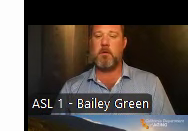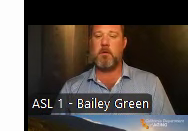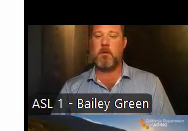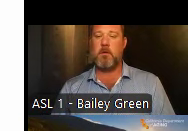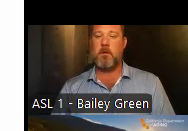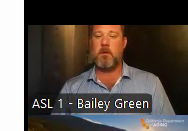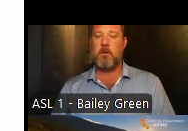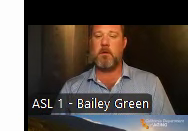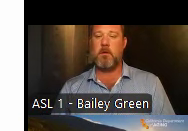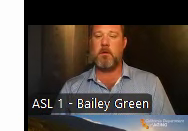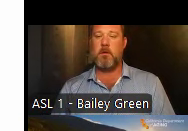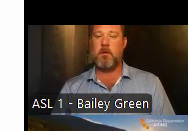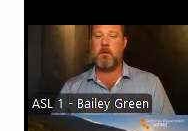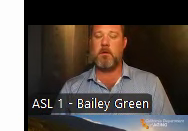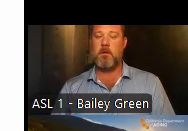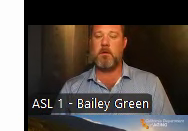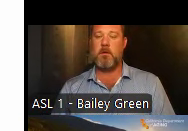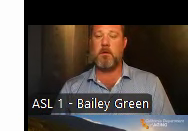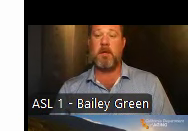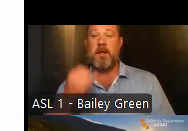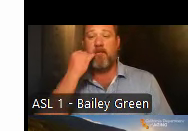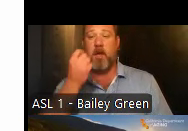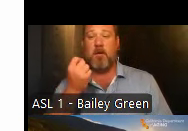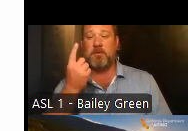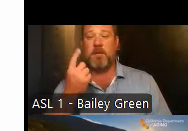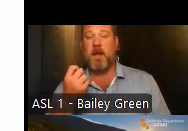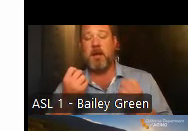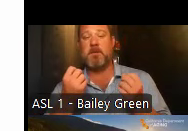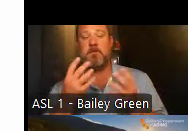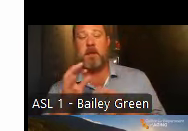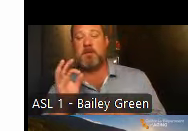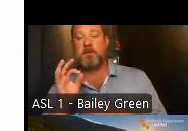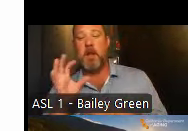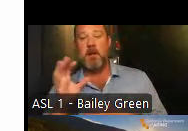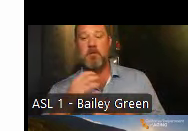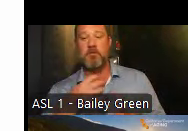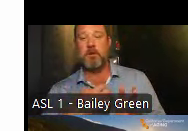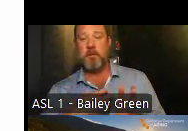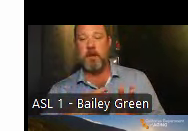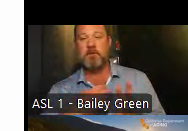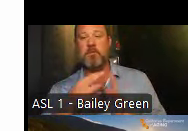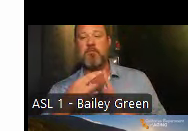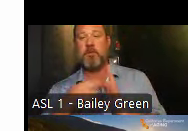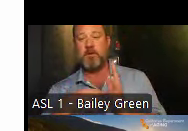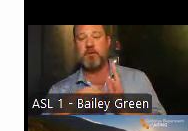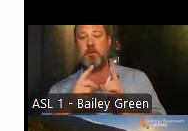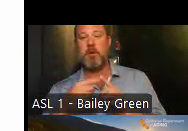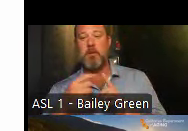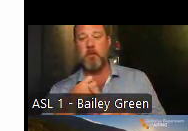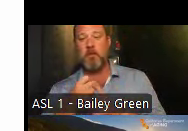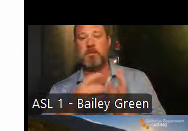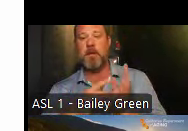because if I'm understanding it, as many as 900 complaints were registered about abuse and